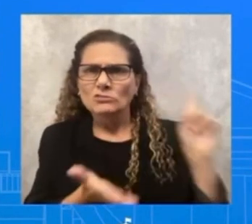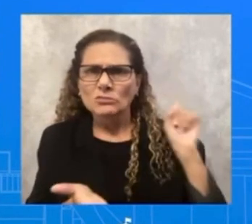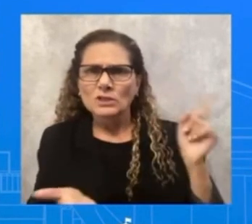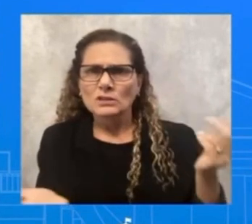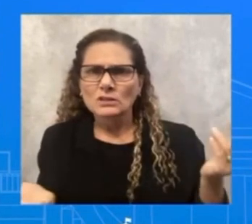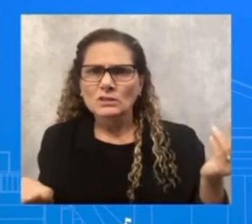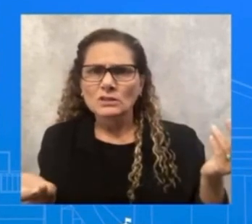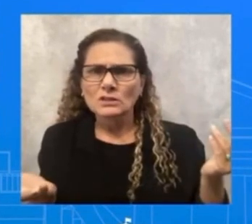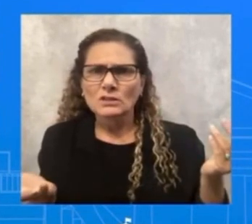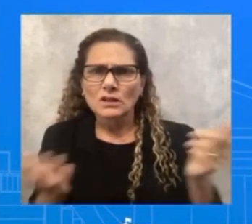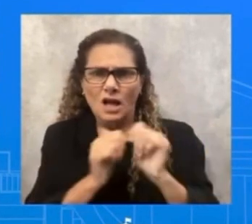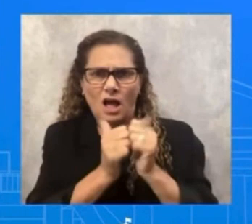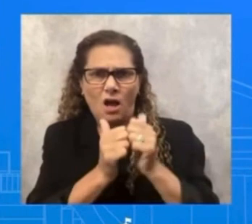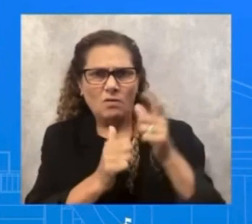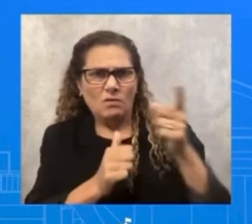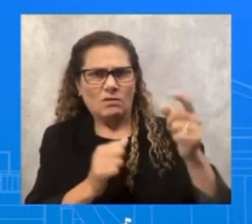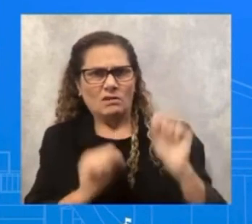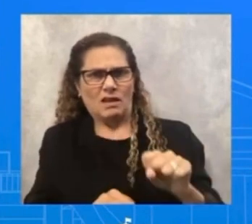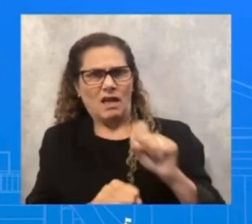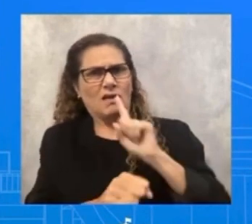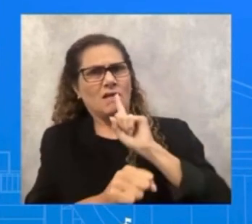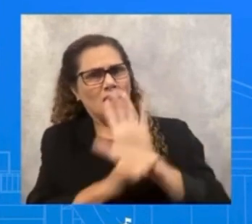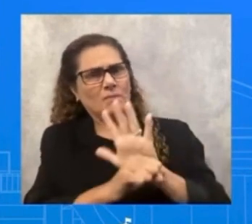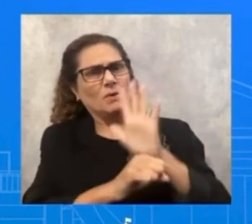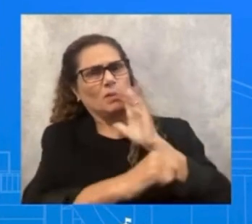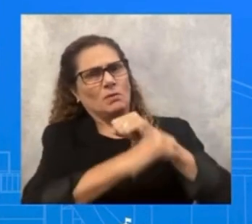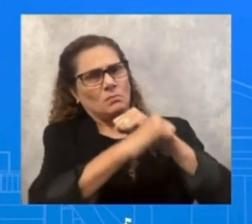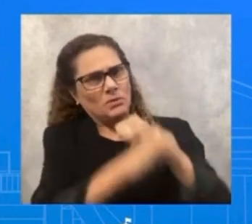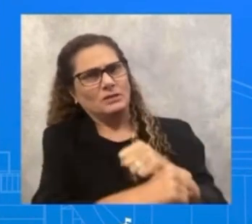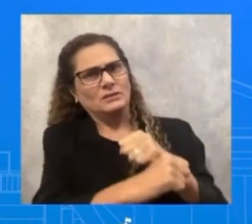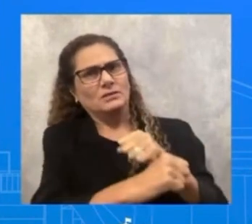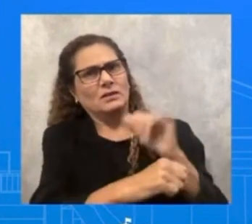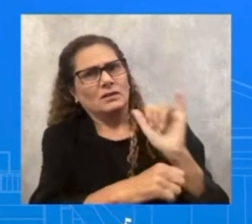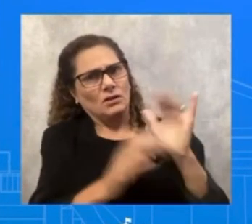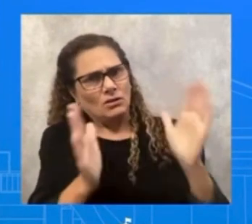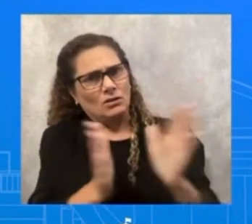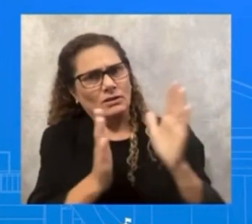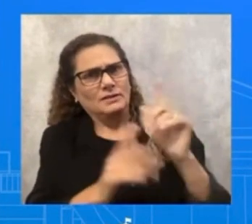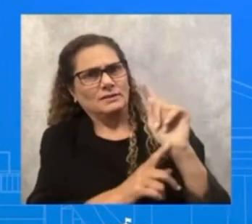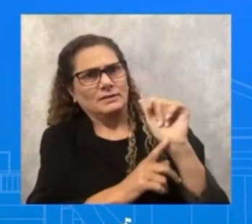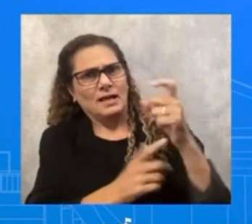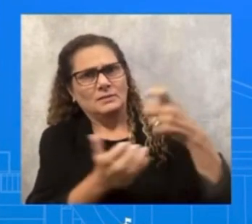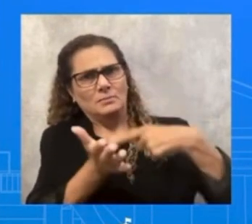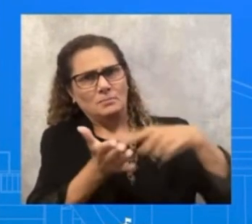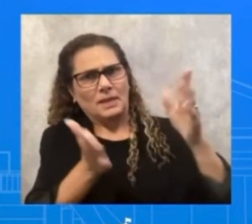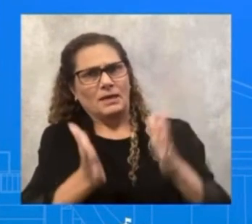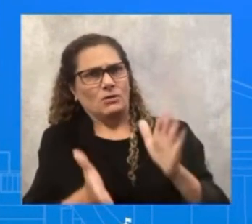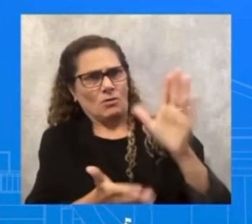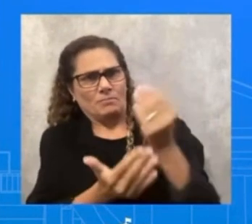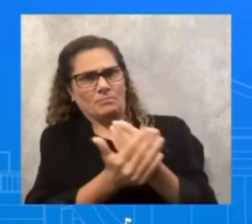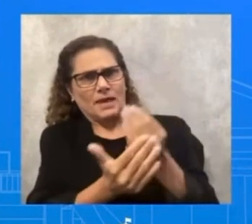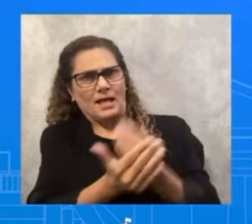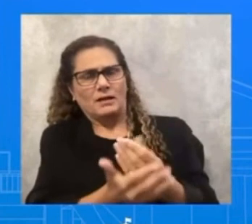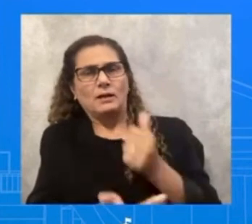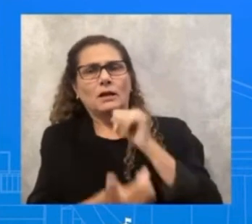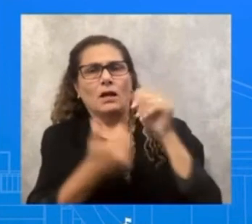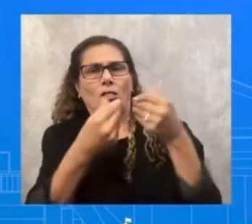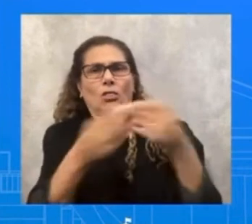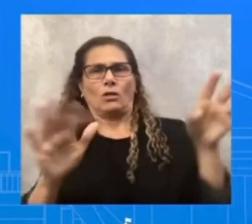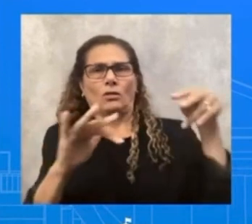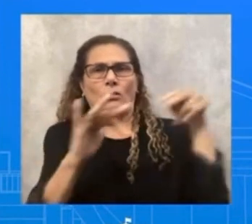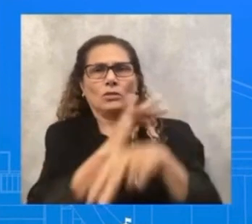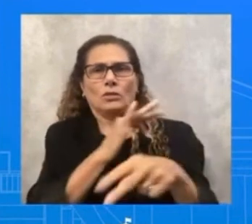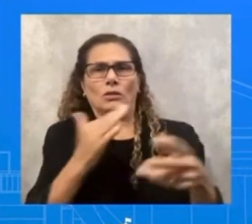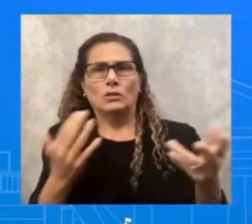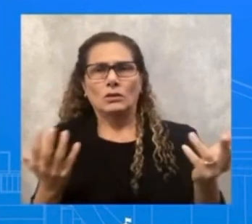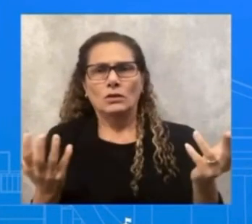taken to steward this public taxpayer money and ensure that there won't be another Solyndra. Yeah, from I'll just be very, very quick.